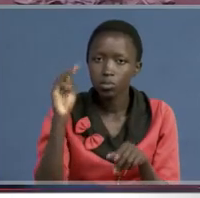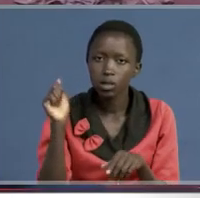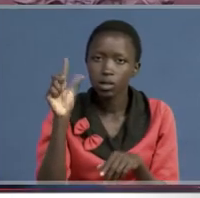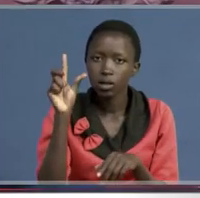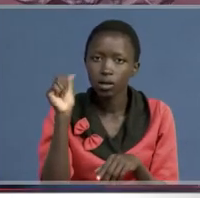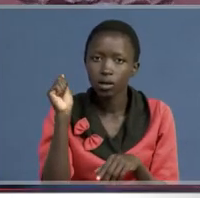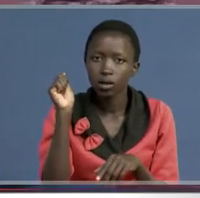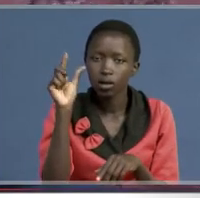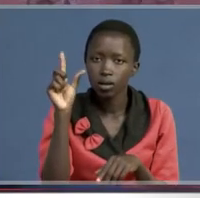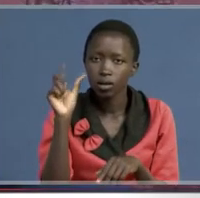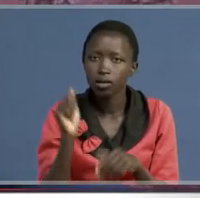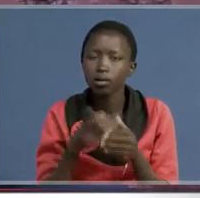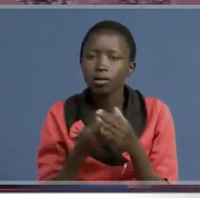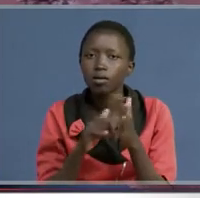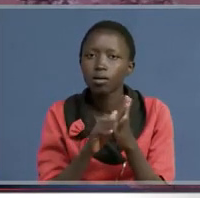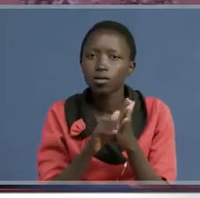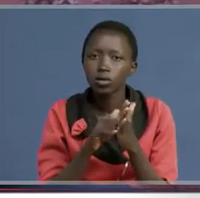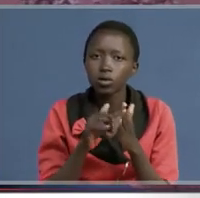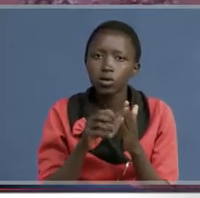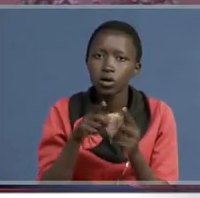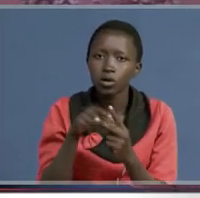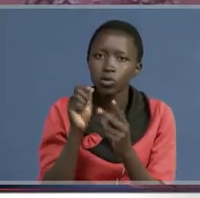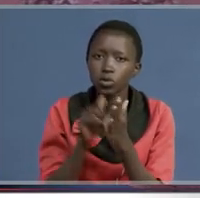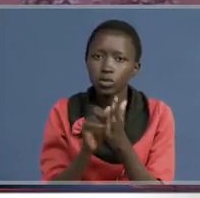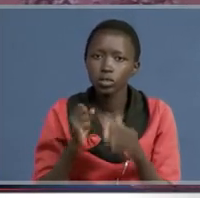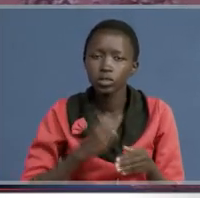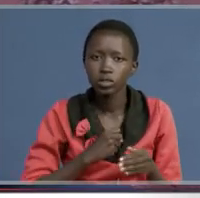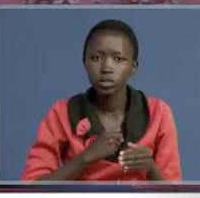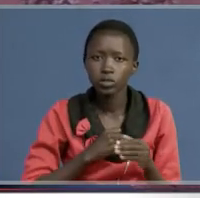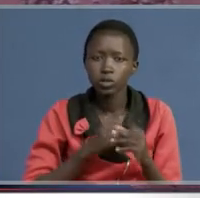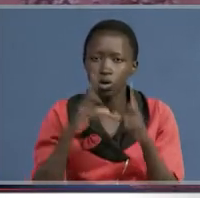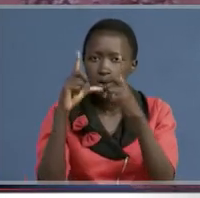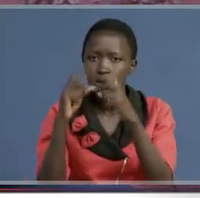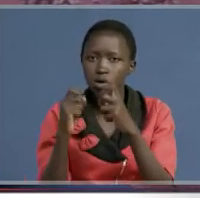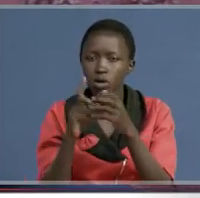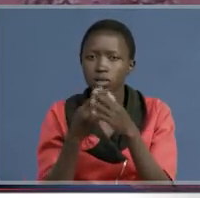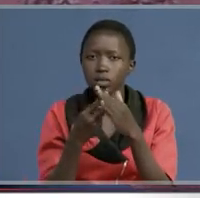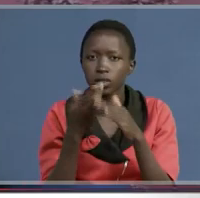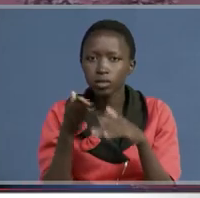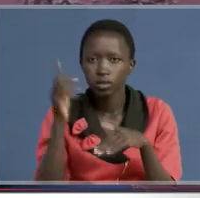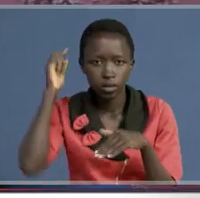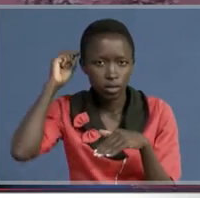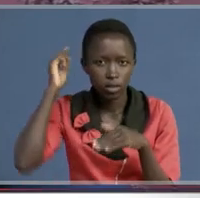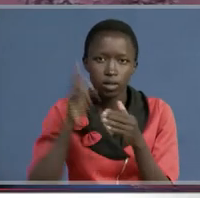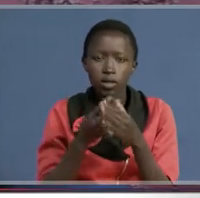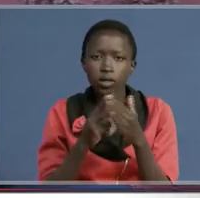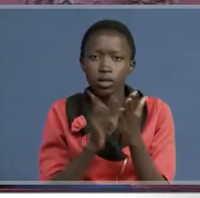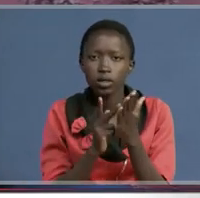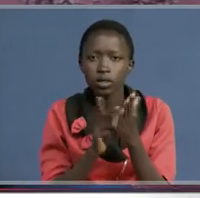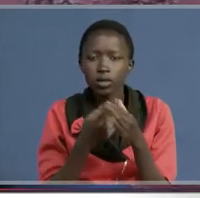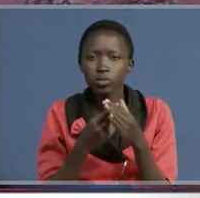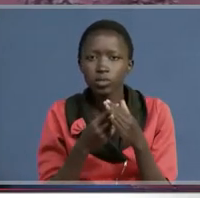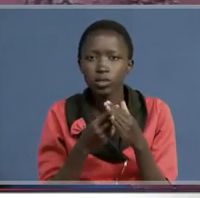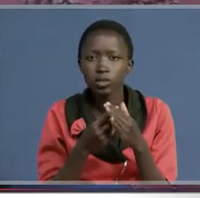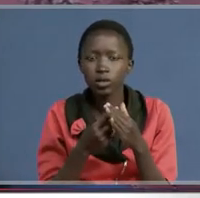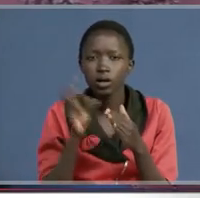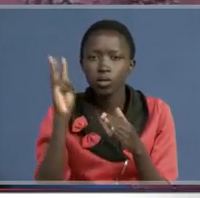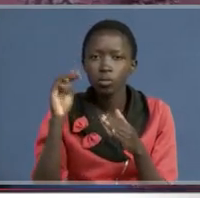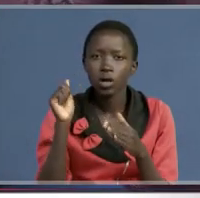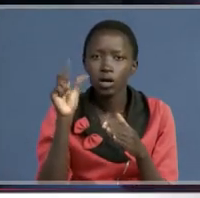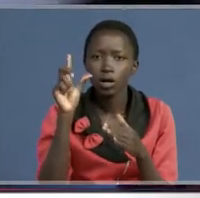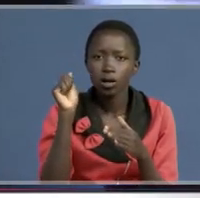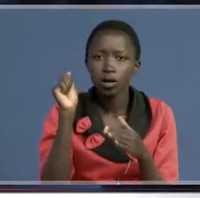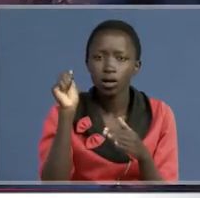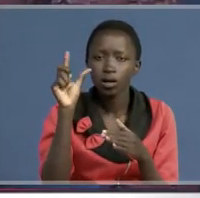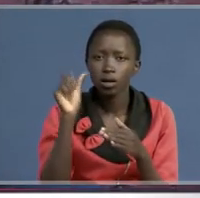and the police, they allegedly took the senator's image, cropped the head, and placed it on a naked body. Malala said it